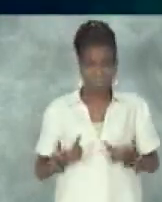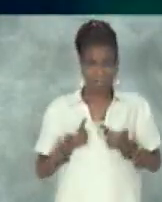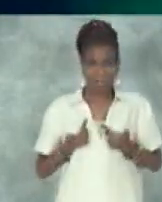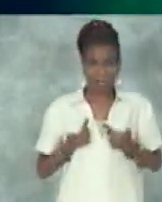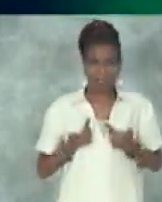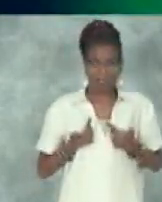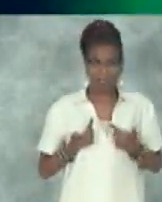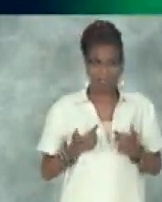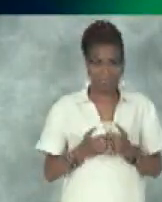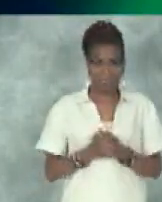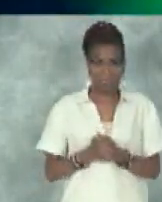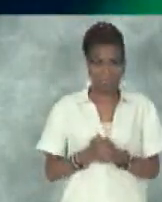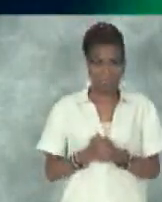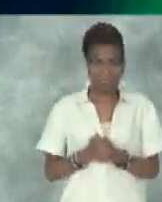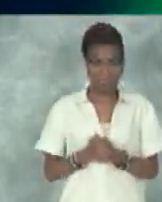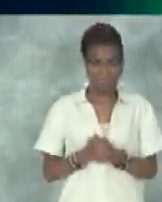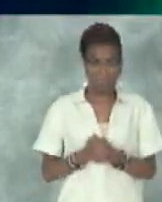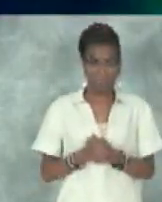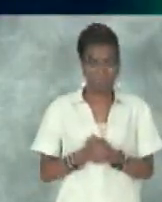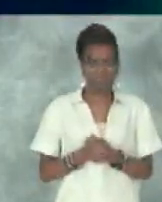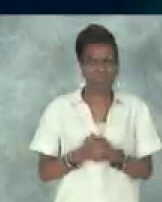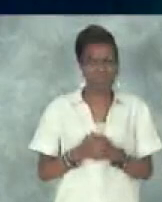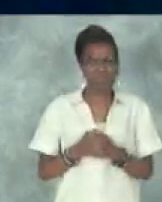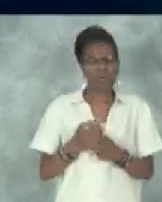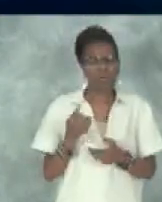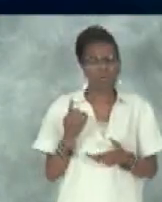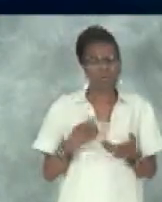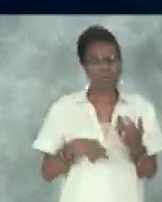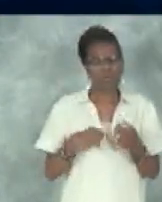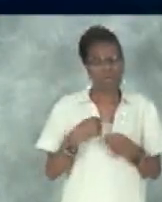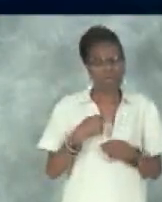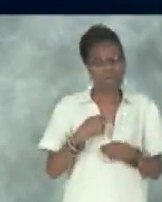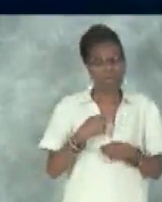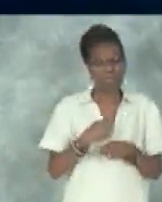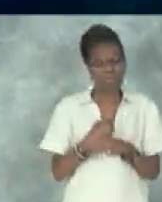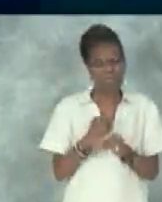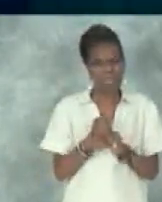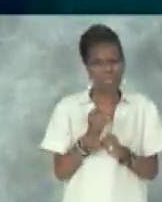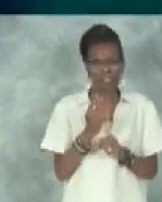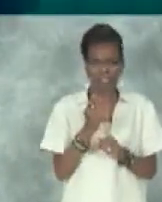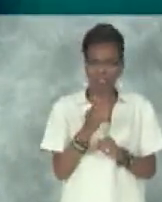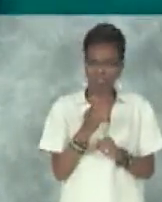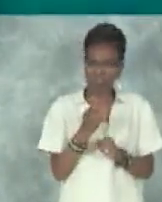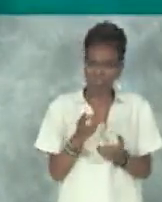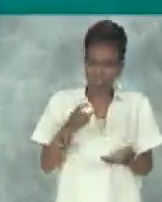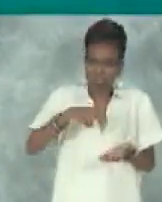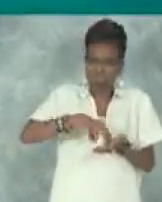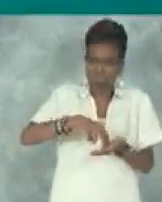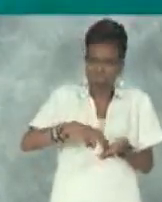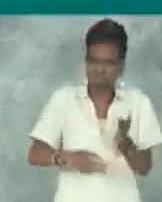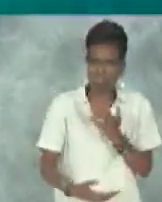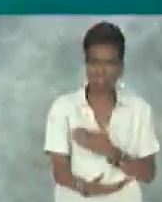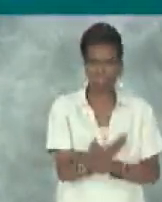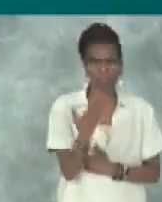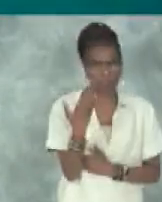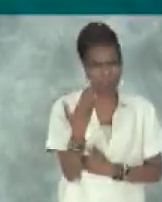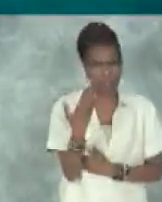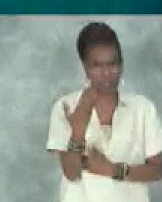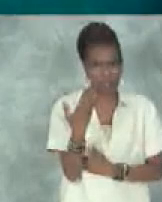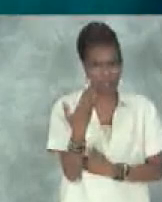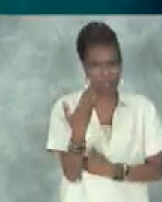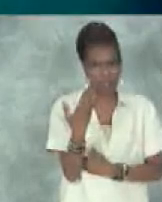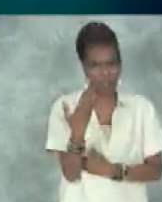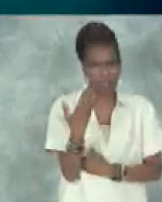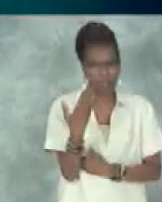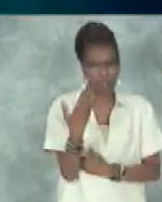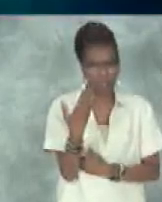you going, what makes you get up, what will cause you not to give up. I mean, right now,